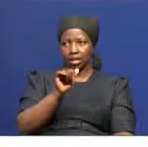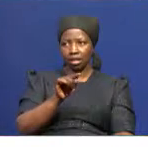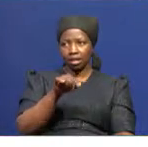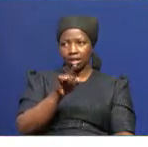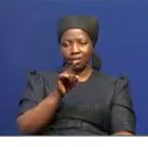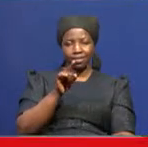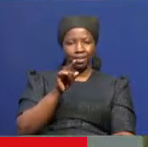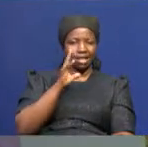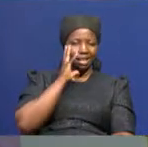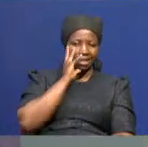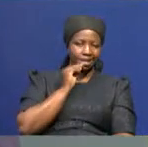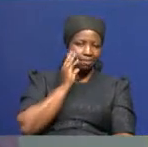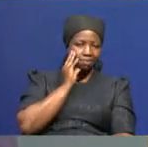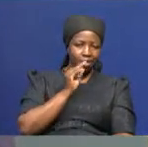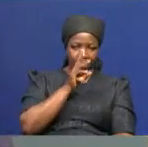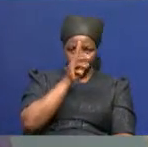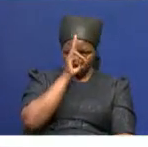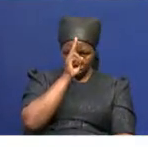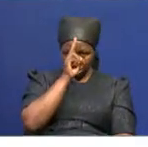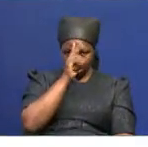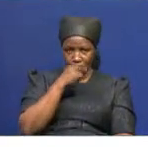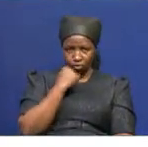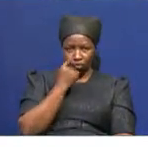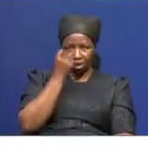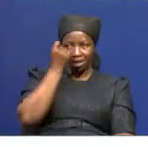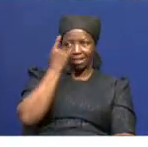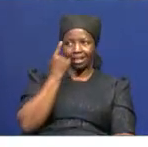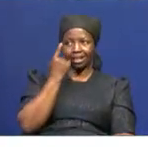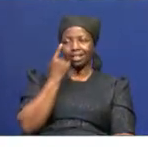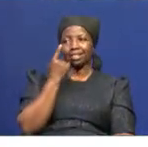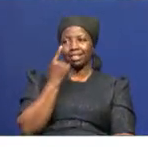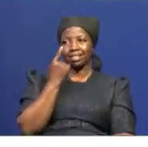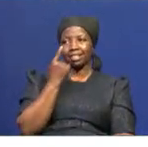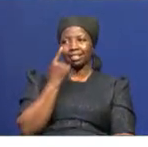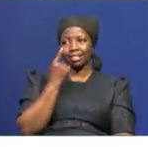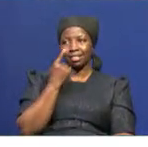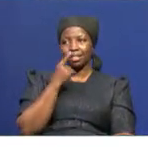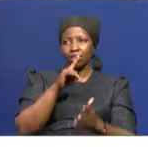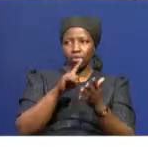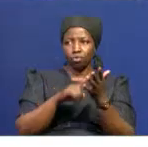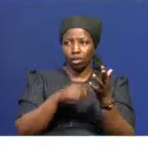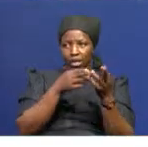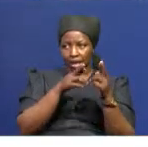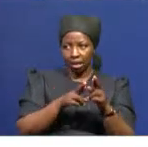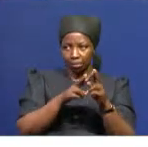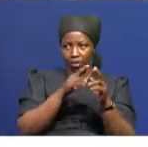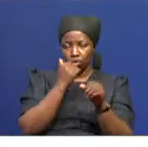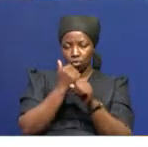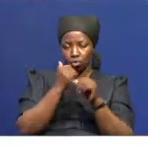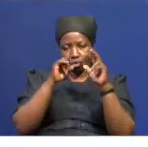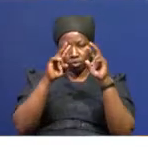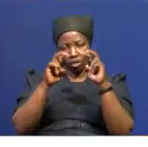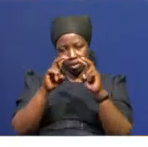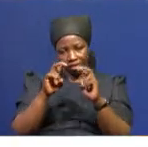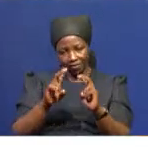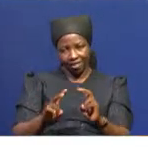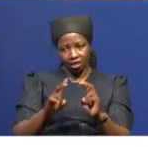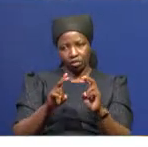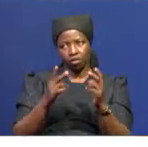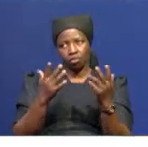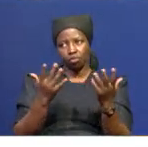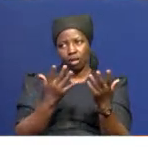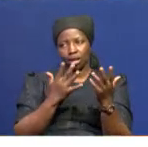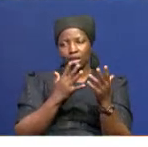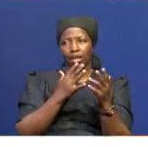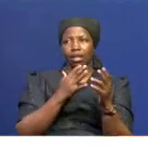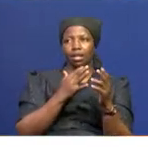understands what it takes to carry out matters of investigations and where or whether